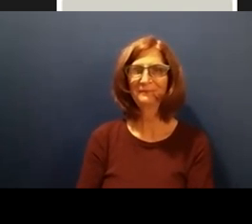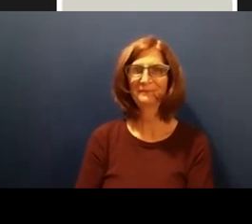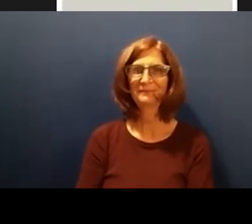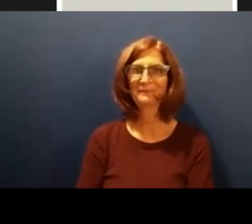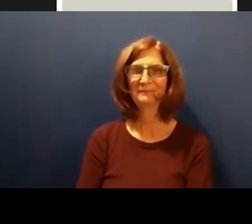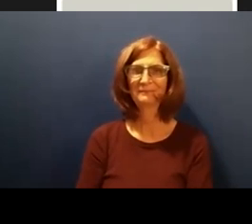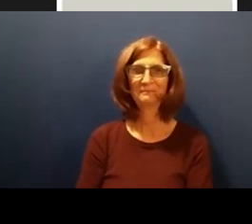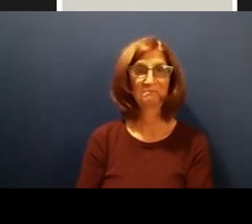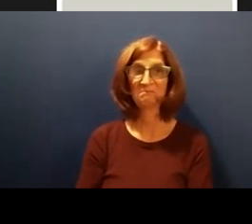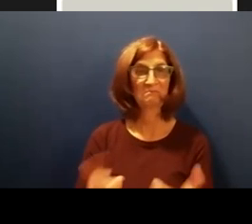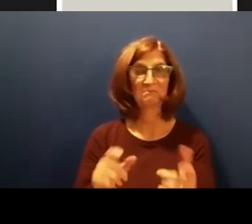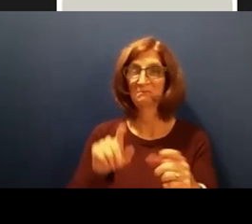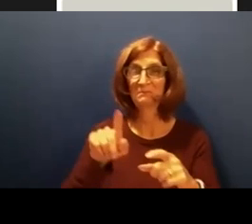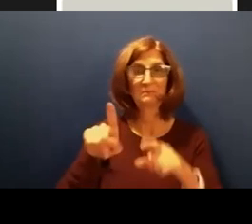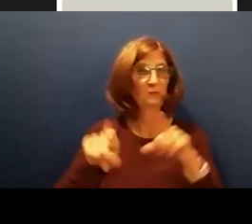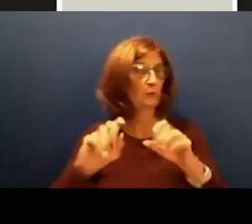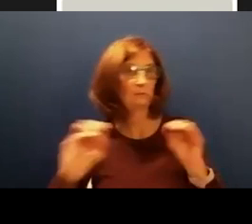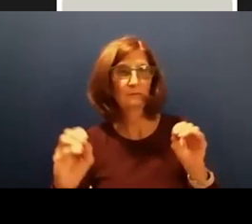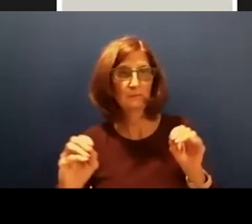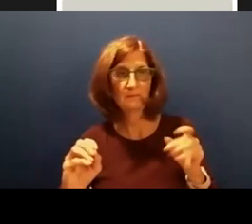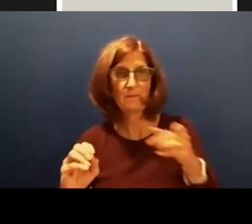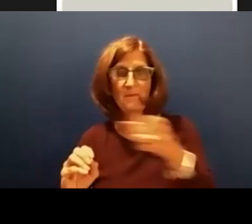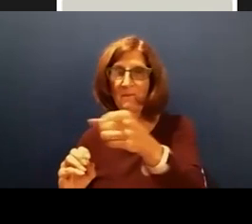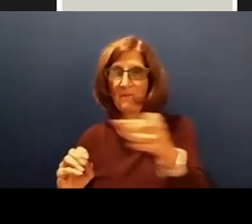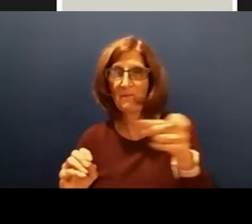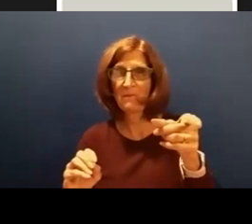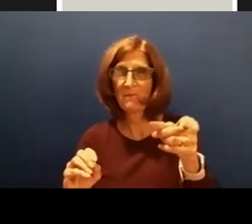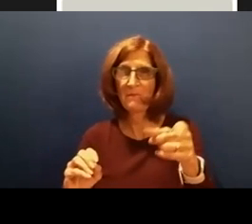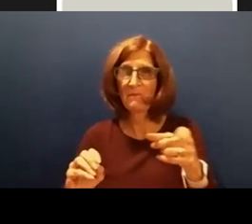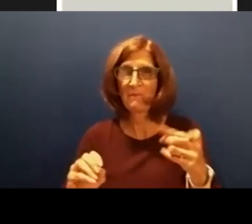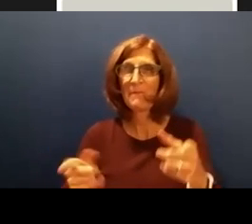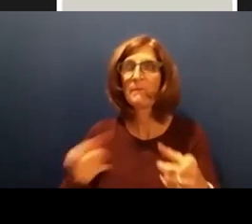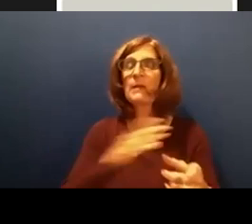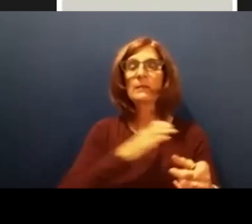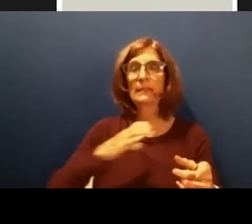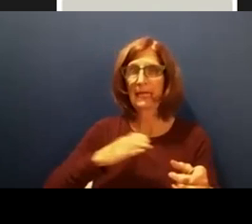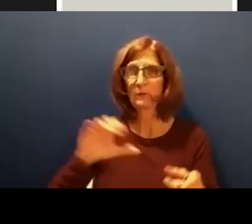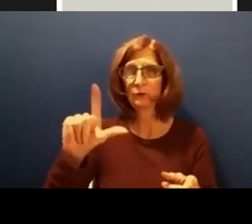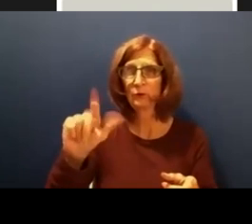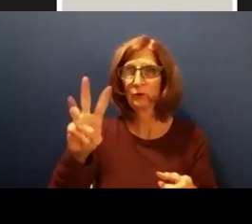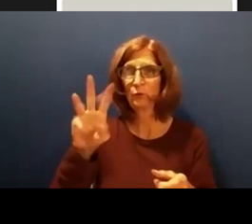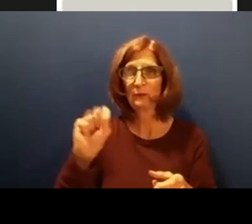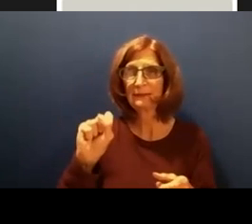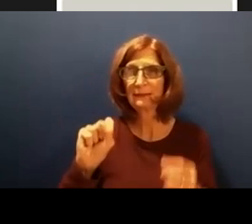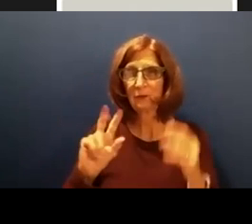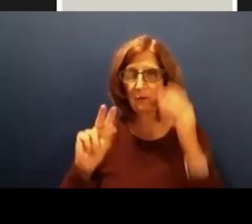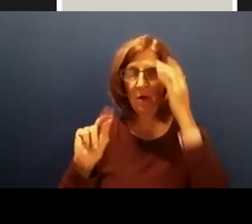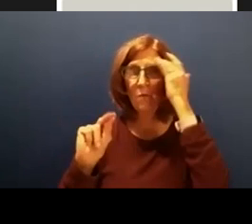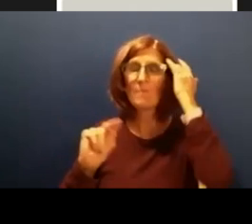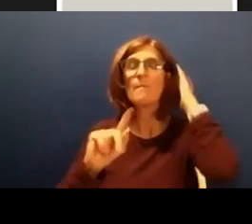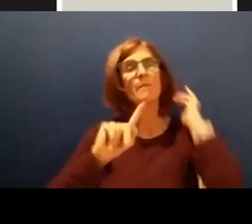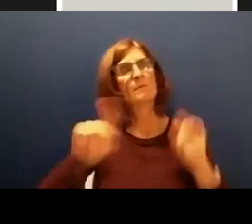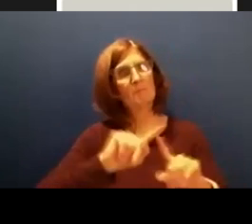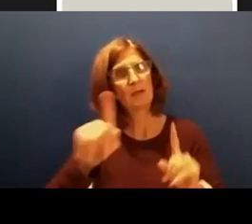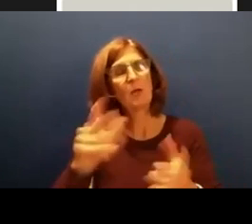No questions, Councilman? No, I don't have any questions. But I do want to congratulate